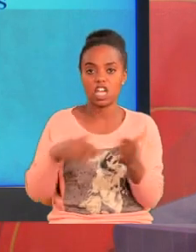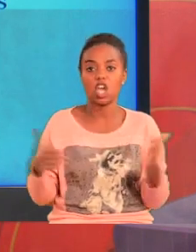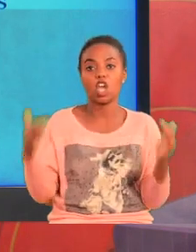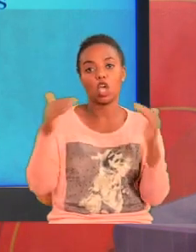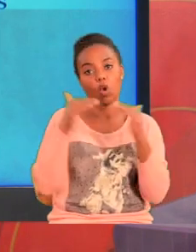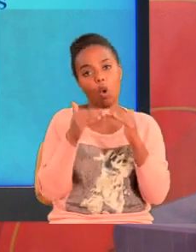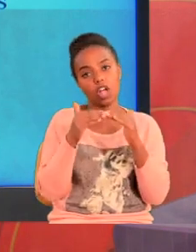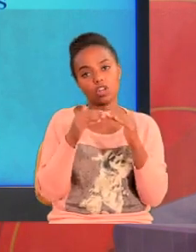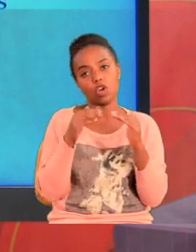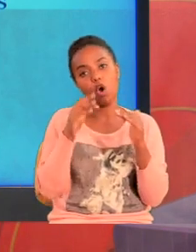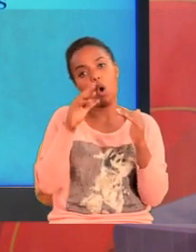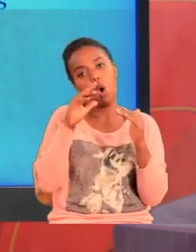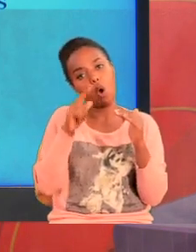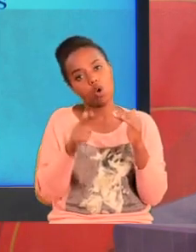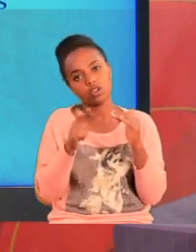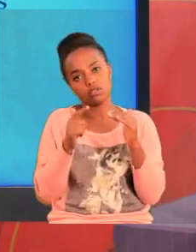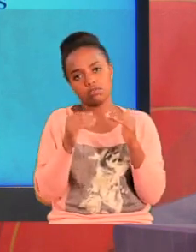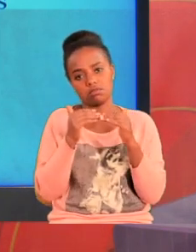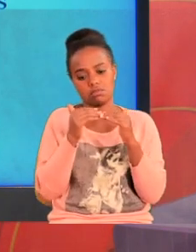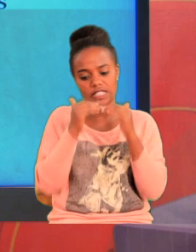equals or exceed